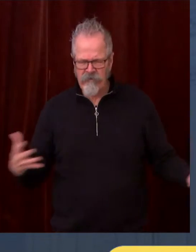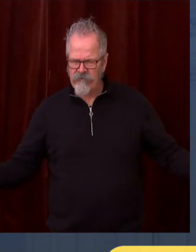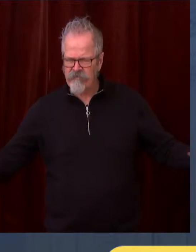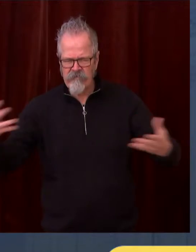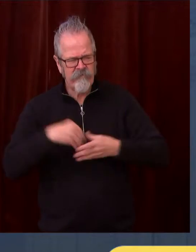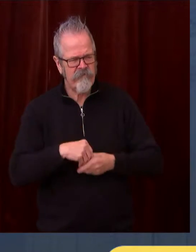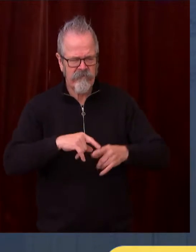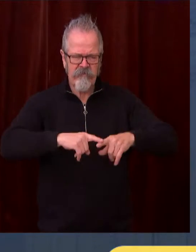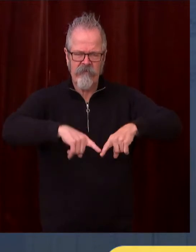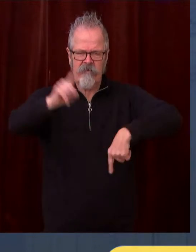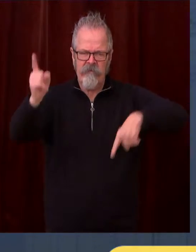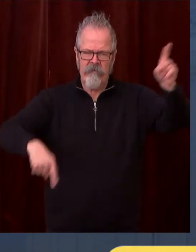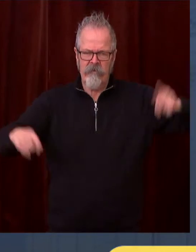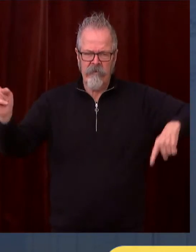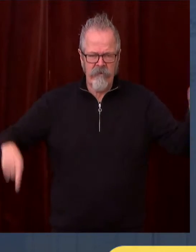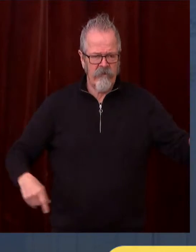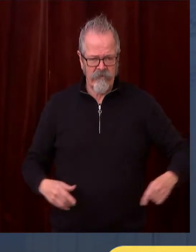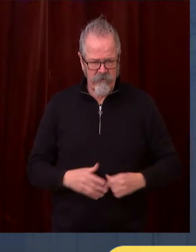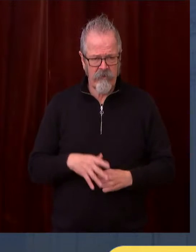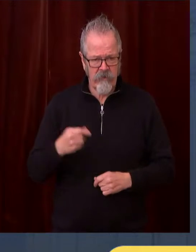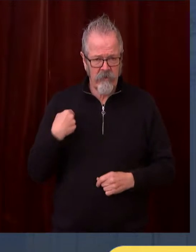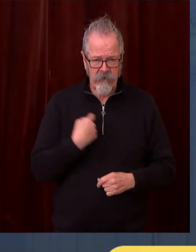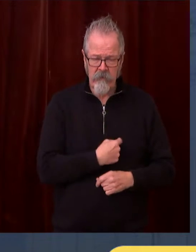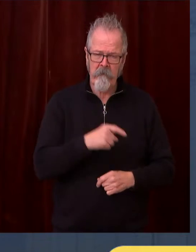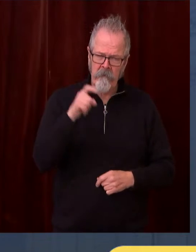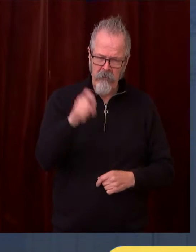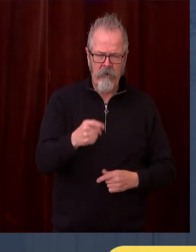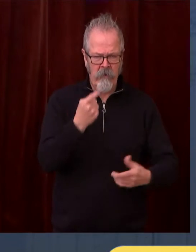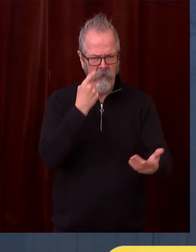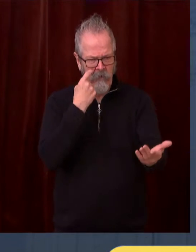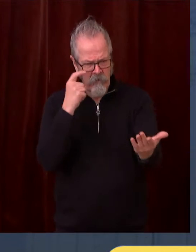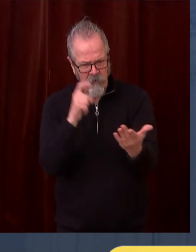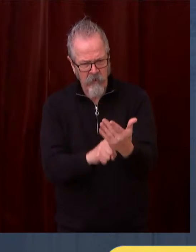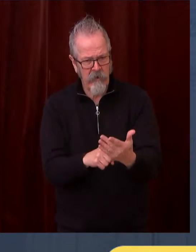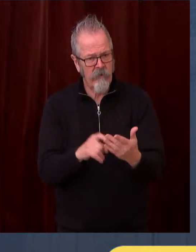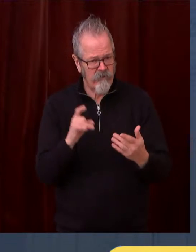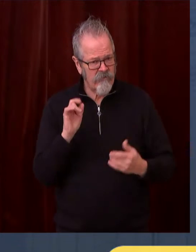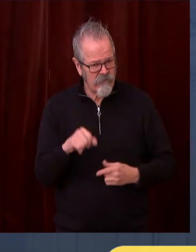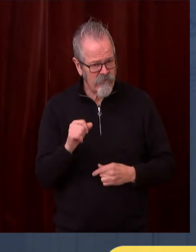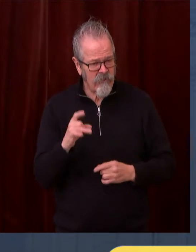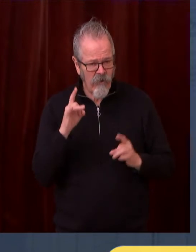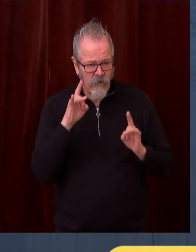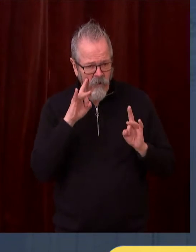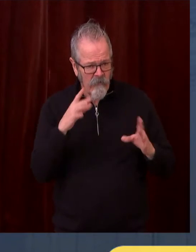happened in decades past. But I am hopeful that the